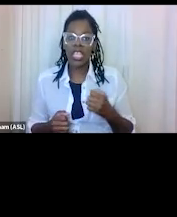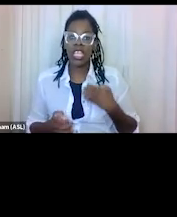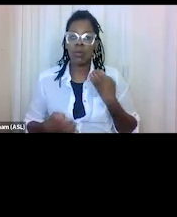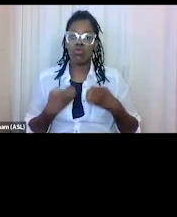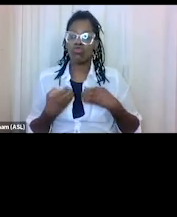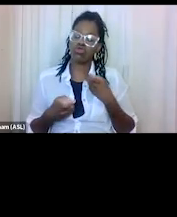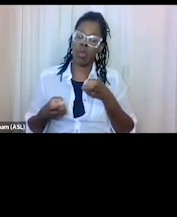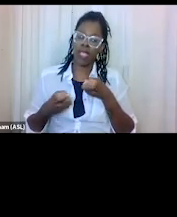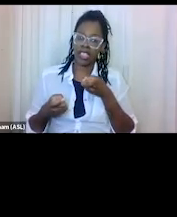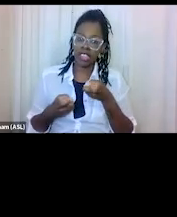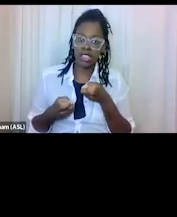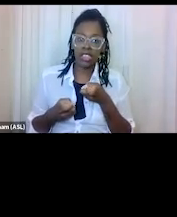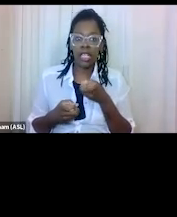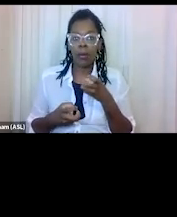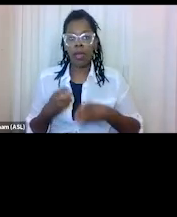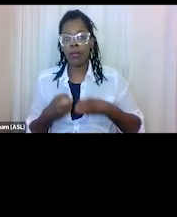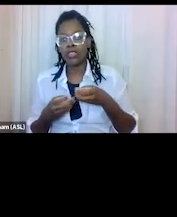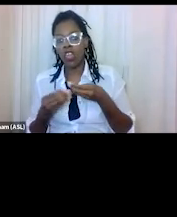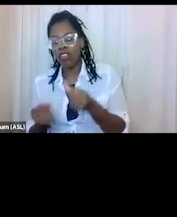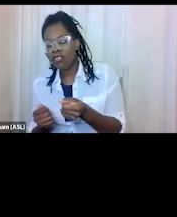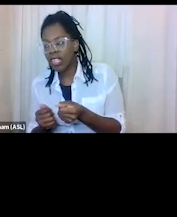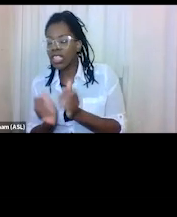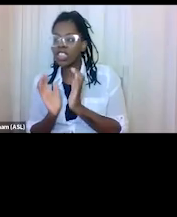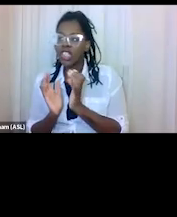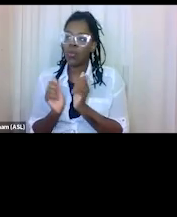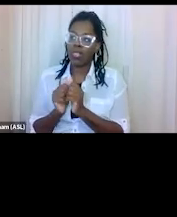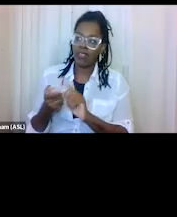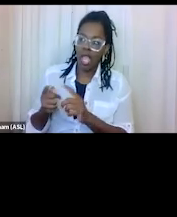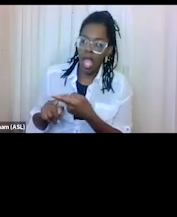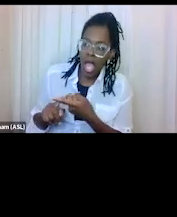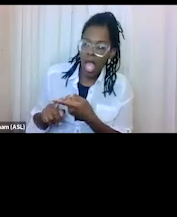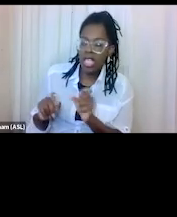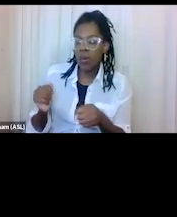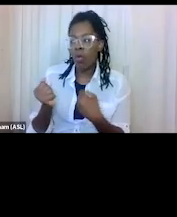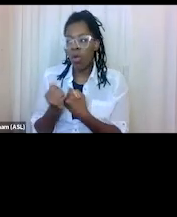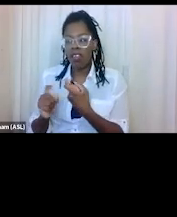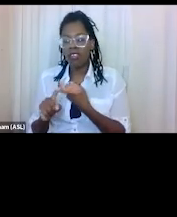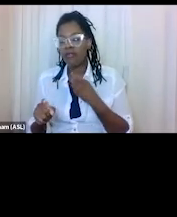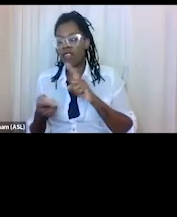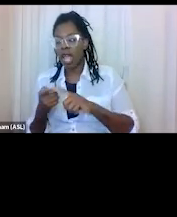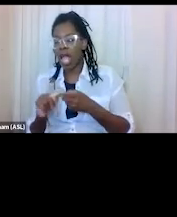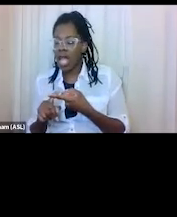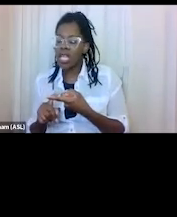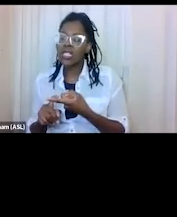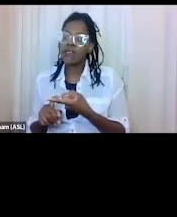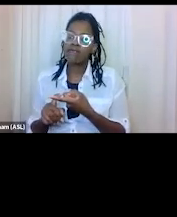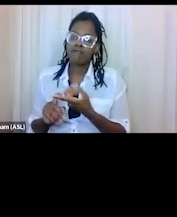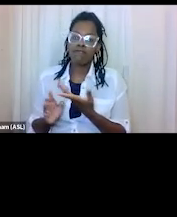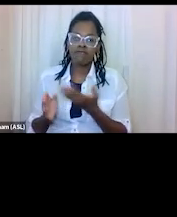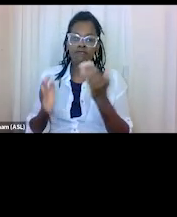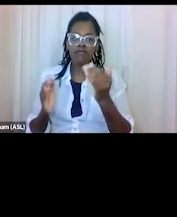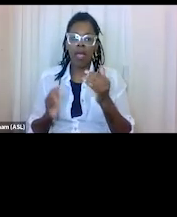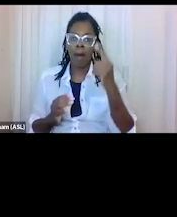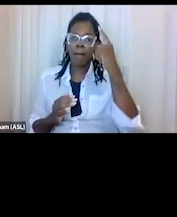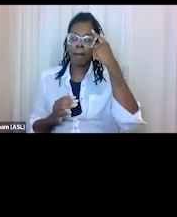things like problem solving, being able to talk to a friend and get support and validation. Things like mindfulness are also